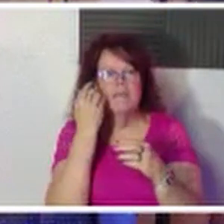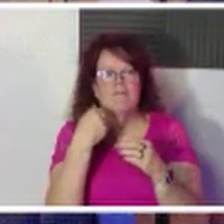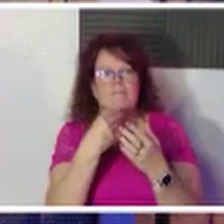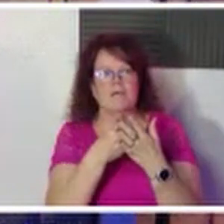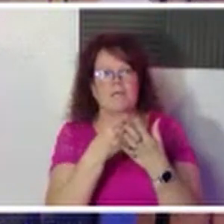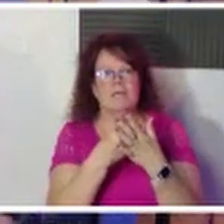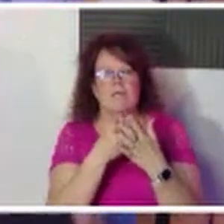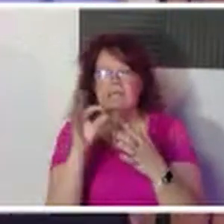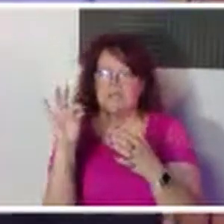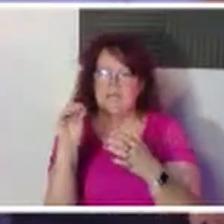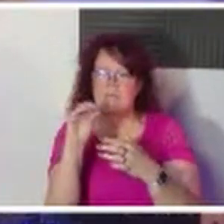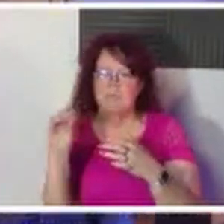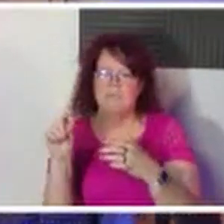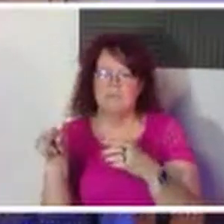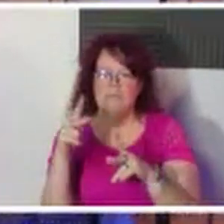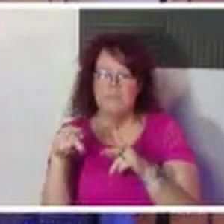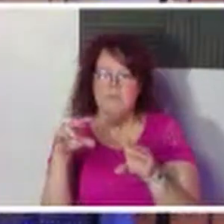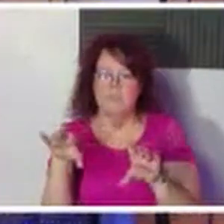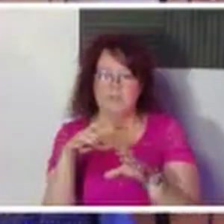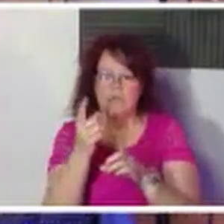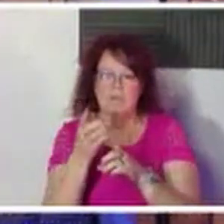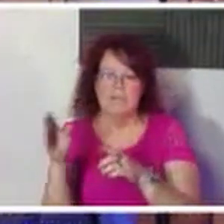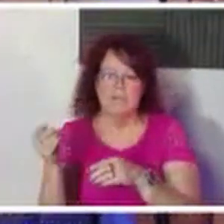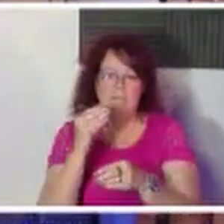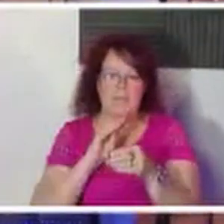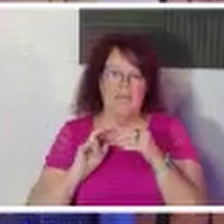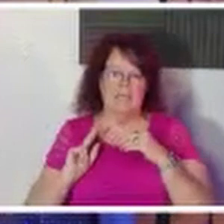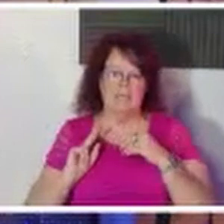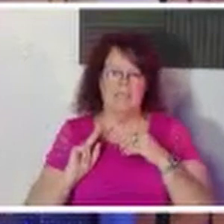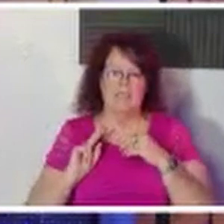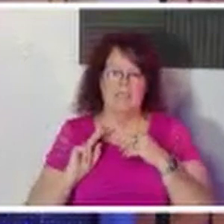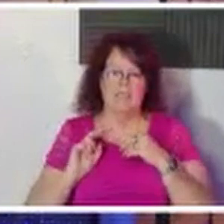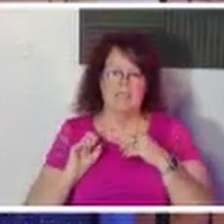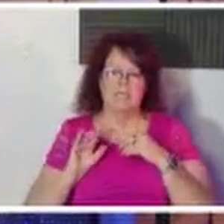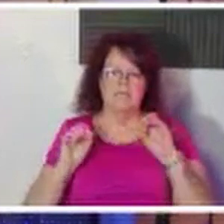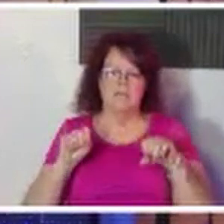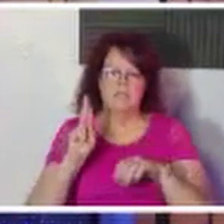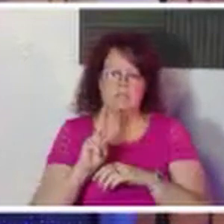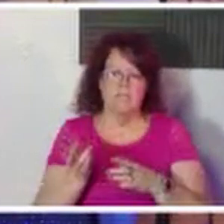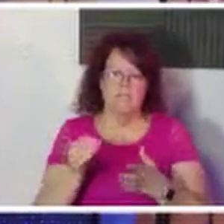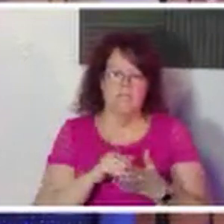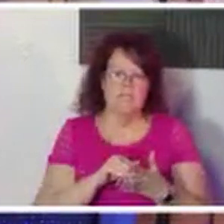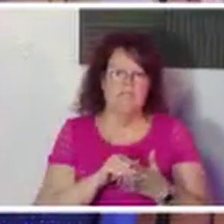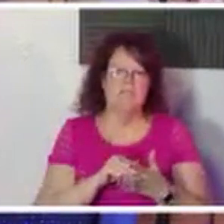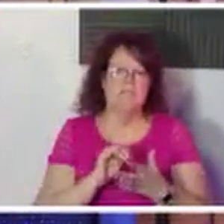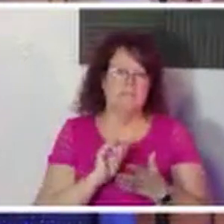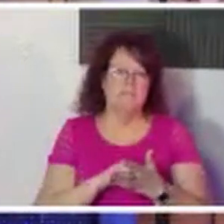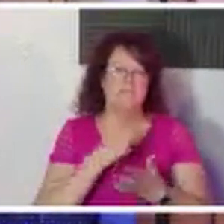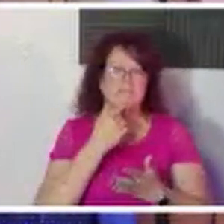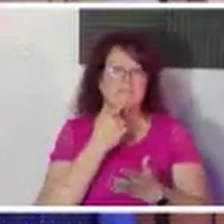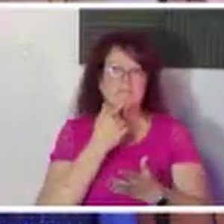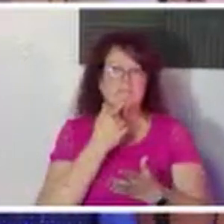money and 90% of the people are doing it, they get that money back. So they're able to use that money again, which is what she